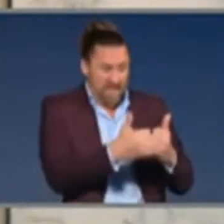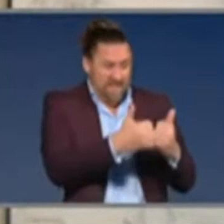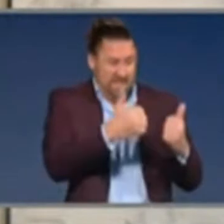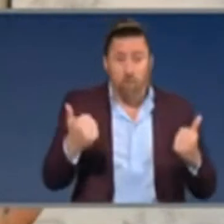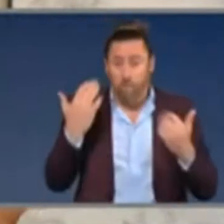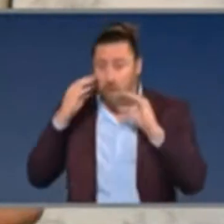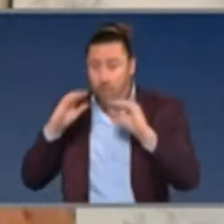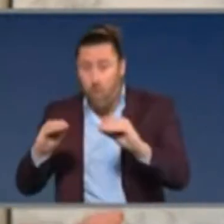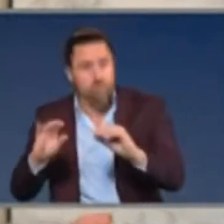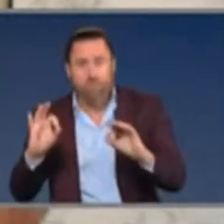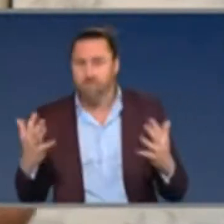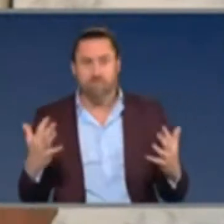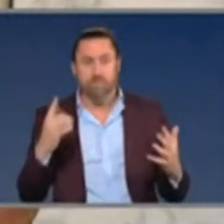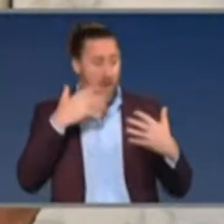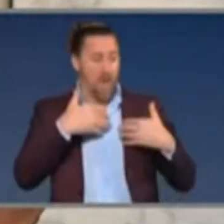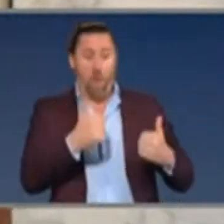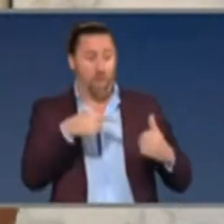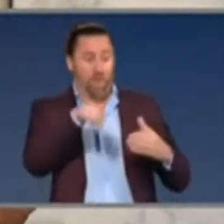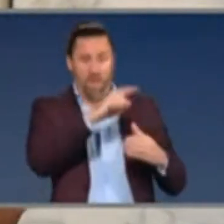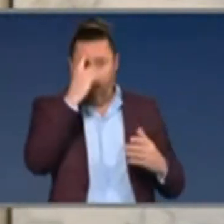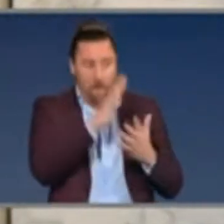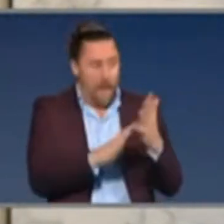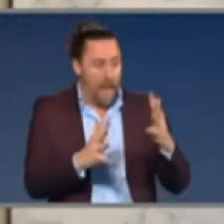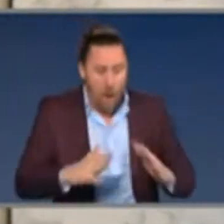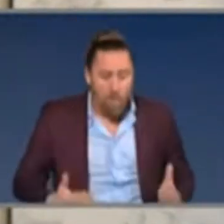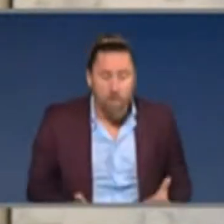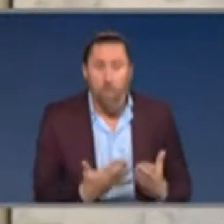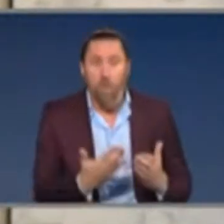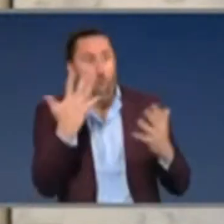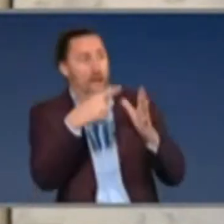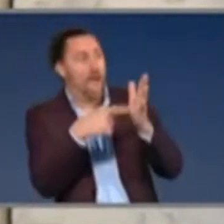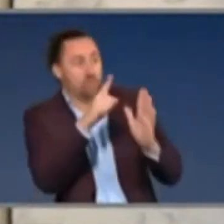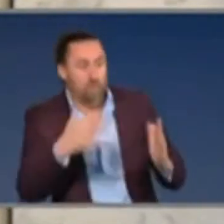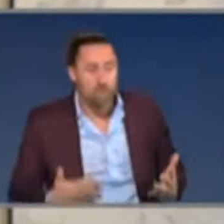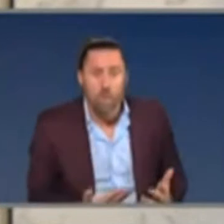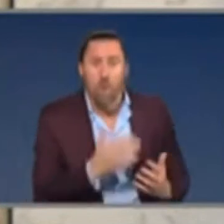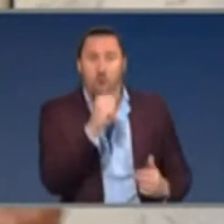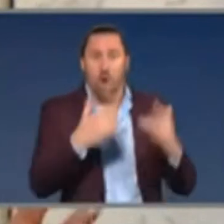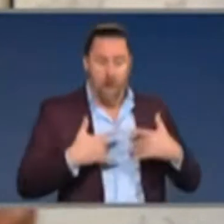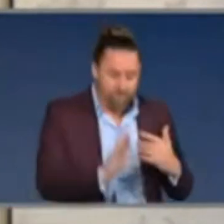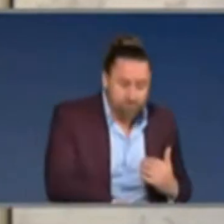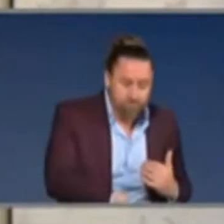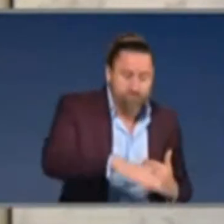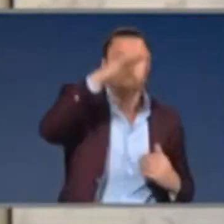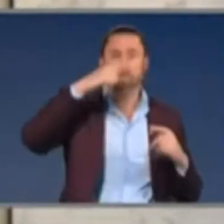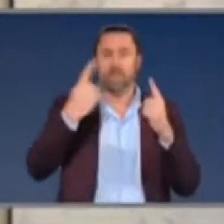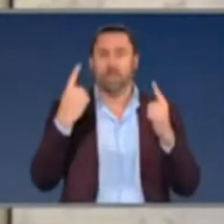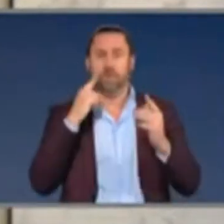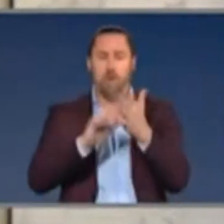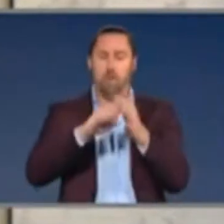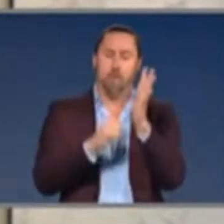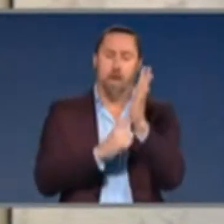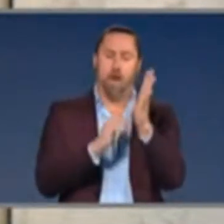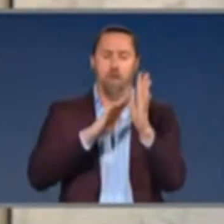which are impacted by where you're born, how you grow, and how you live your life. Sir Michael Marmot is the